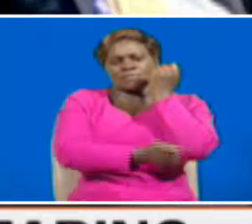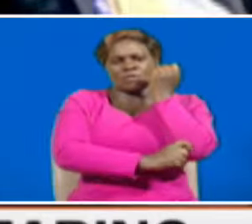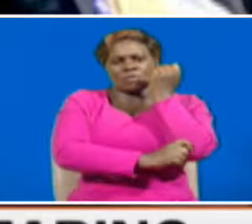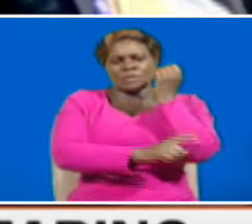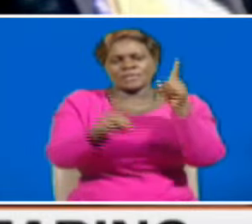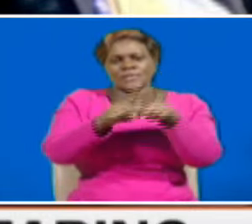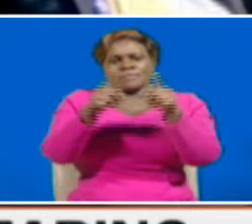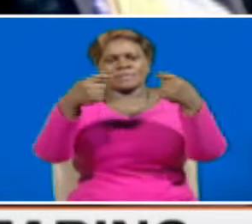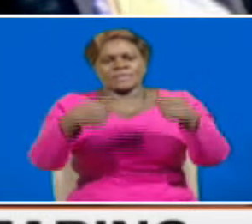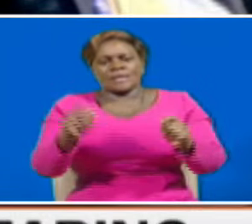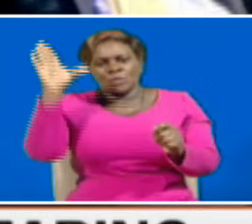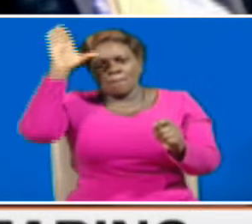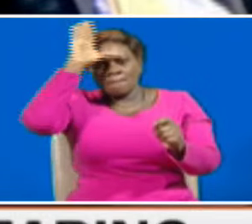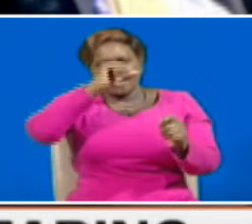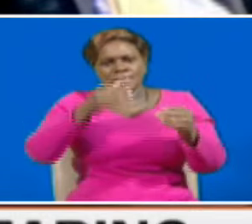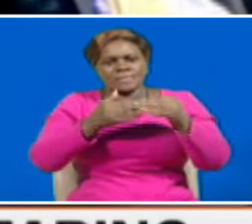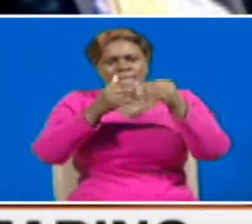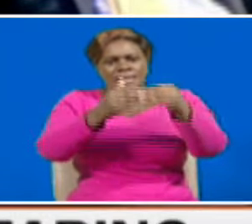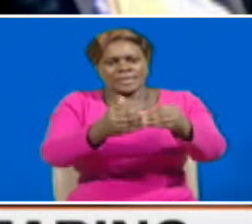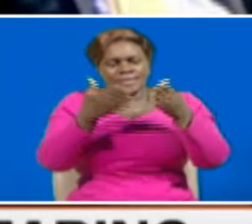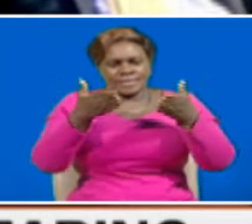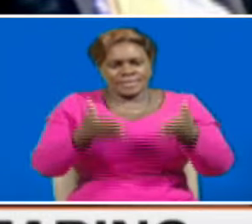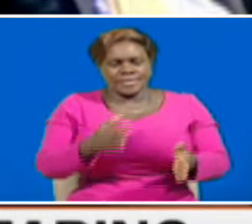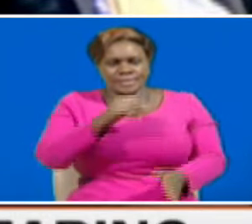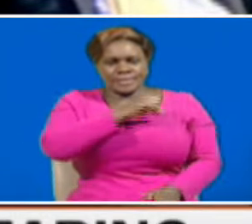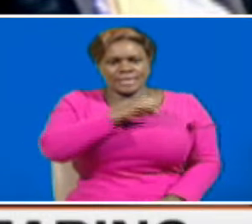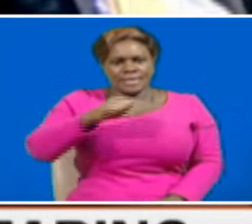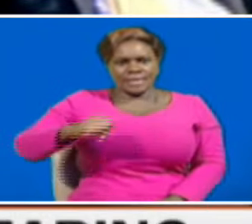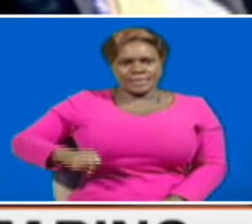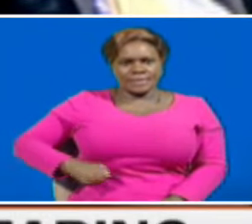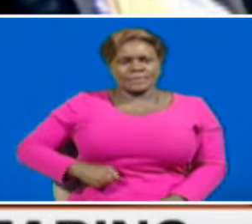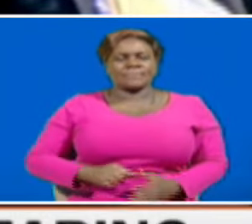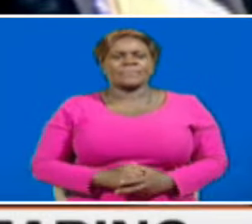an attempt to mislead this Senate.